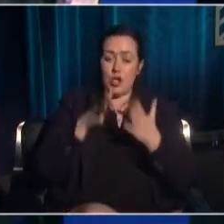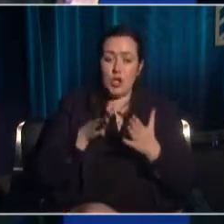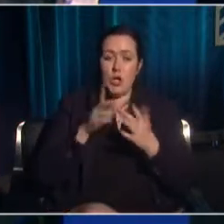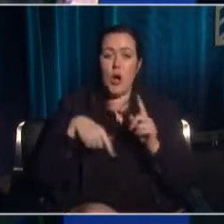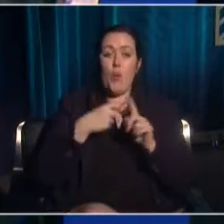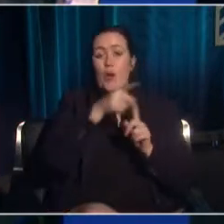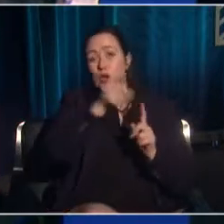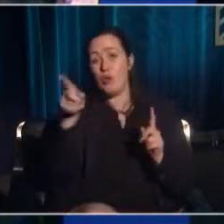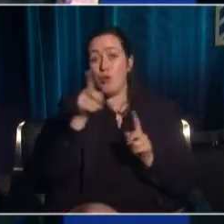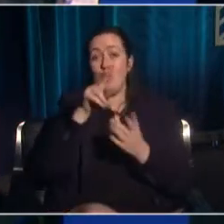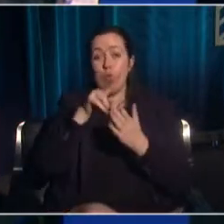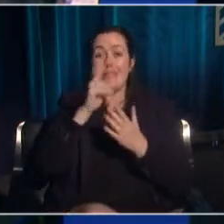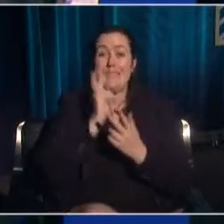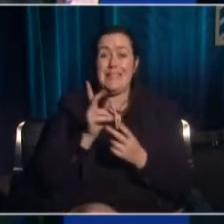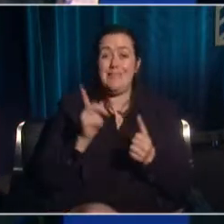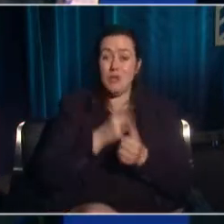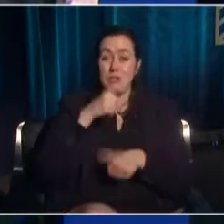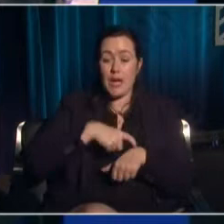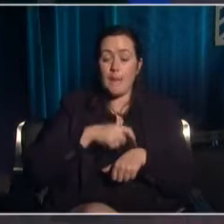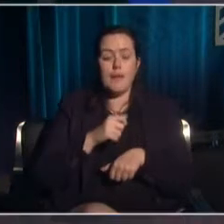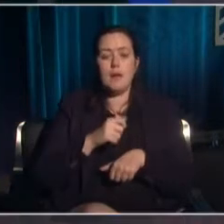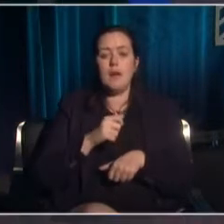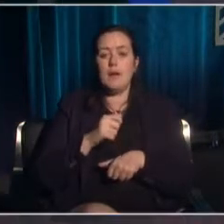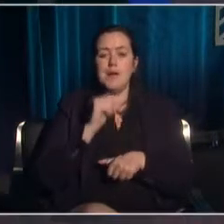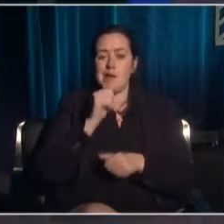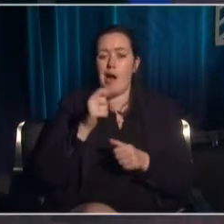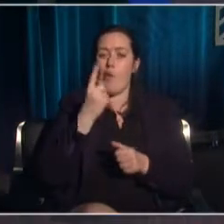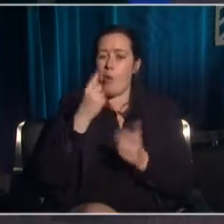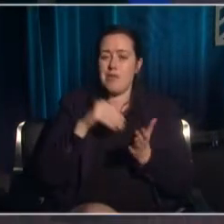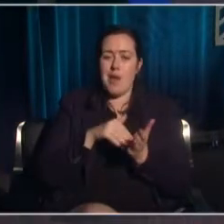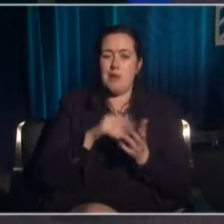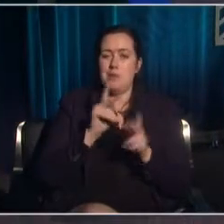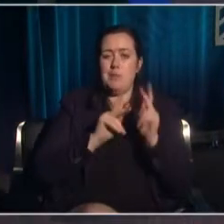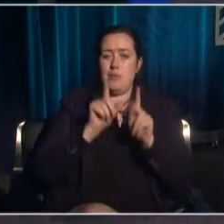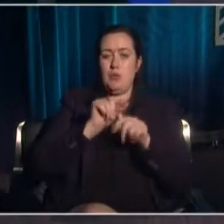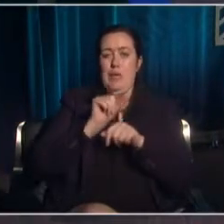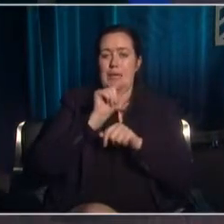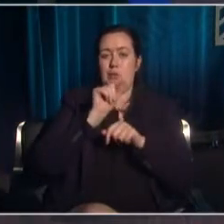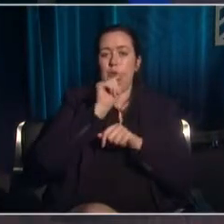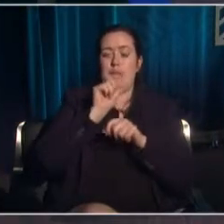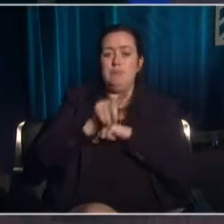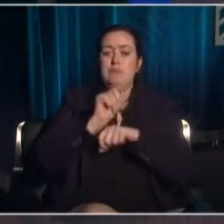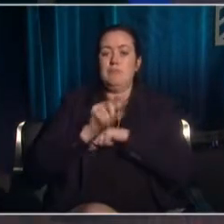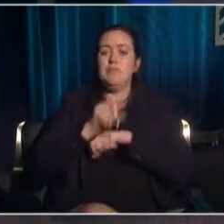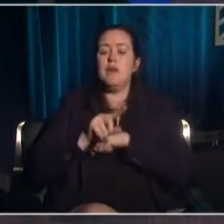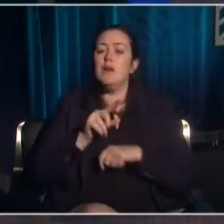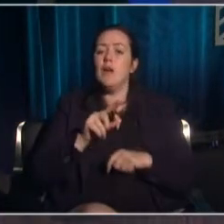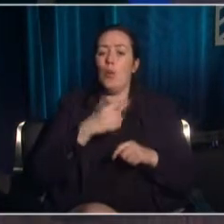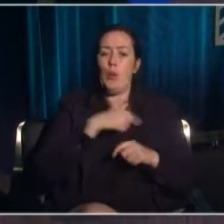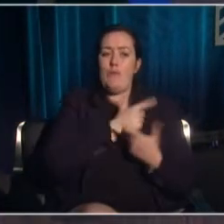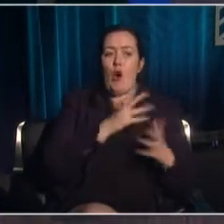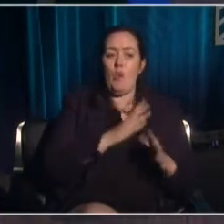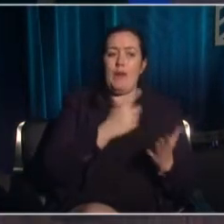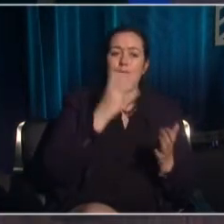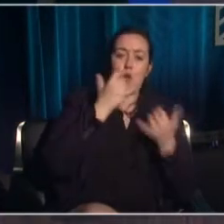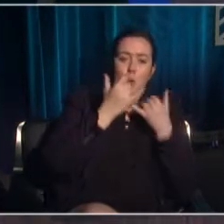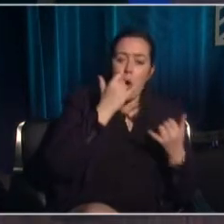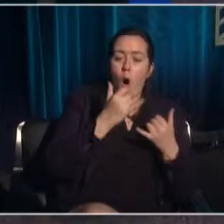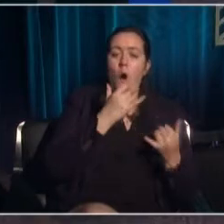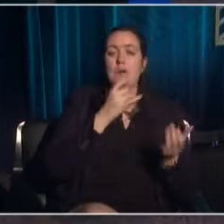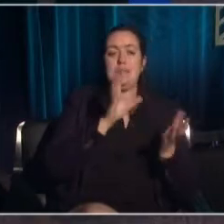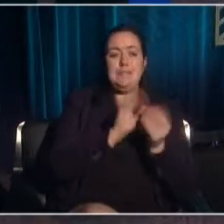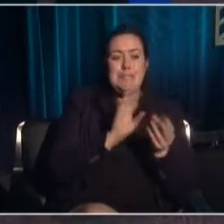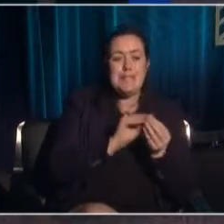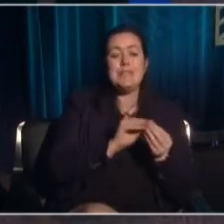send 1,000 people to tweet at them. That's the last resort after we've had meetings and phone calls, and it's what you do when you say, okay, guys, look, if you're